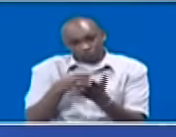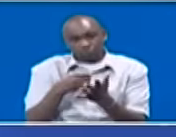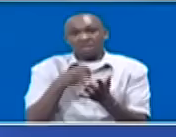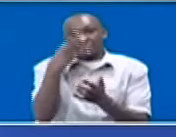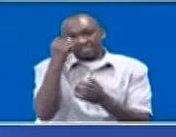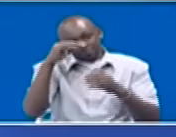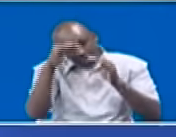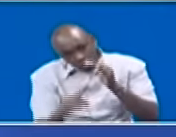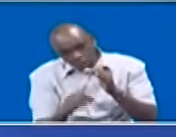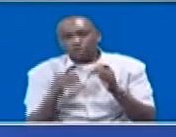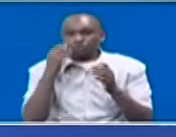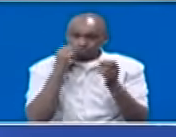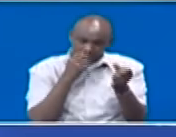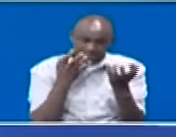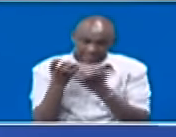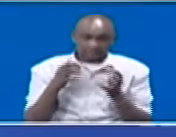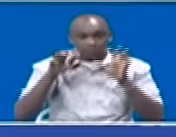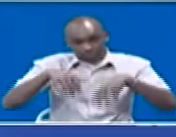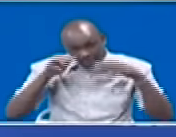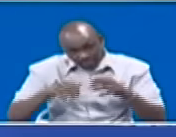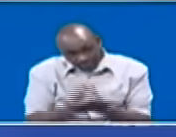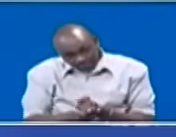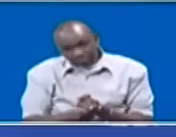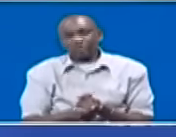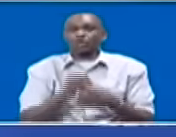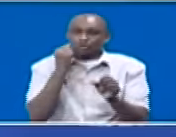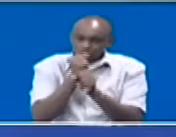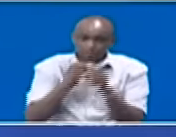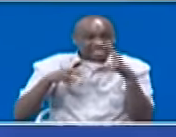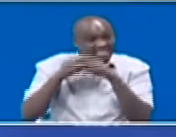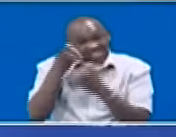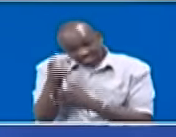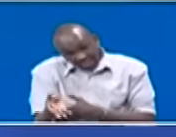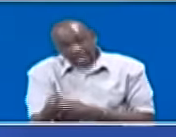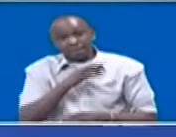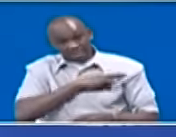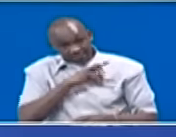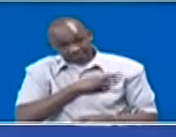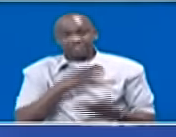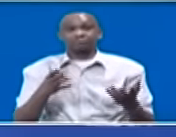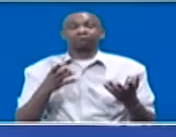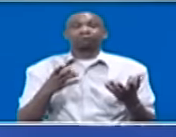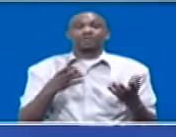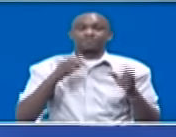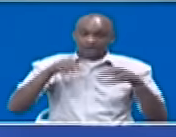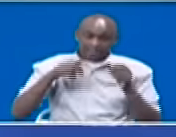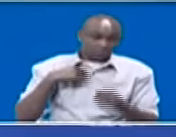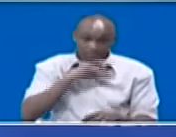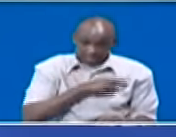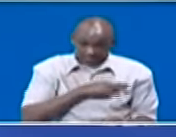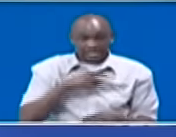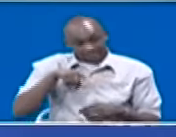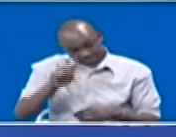30 to get into agriculture where they can create jobs, they can benefit farmers, and they can create self-employment